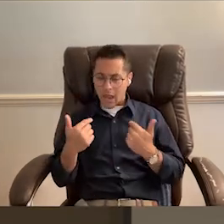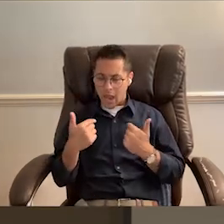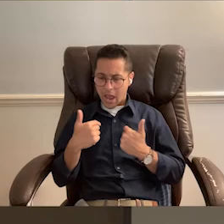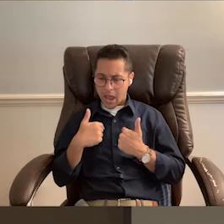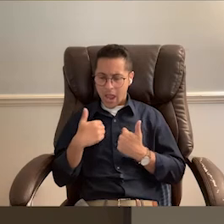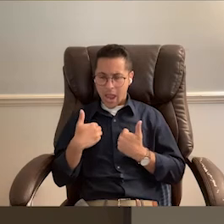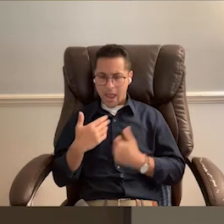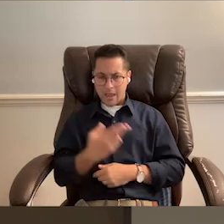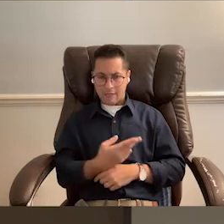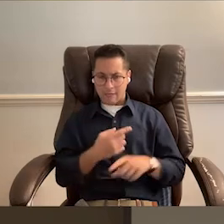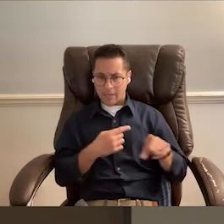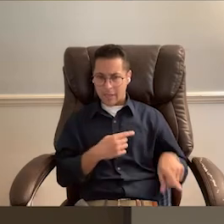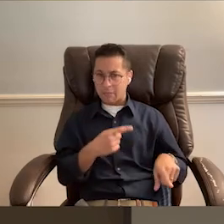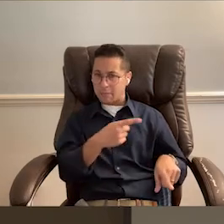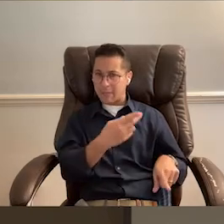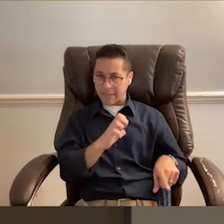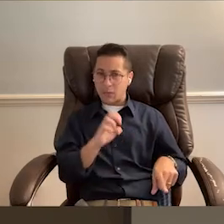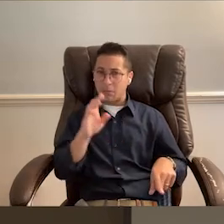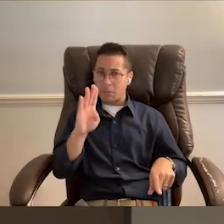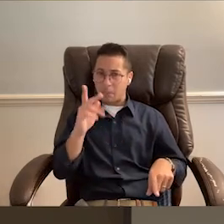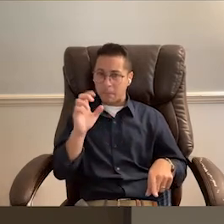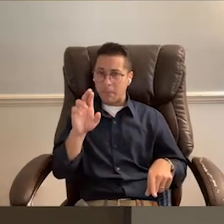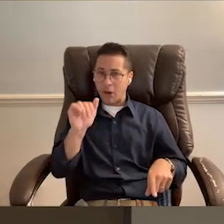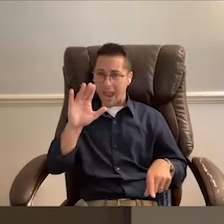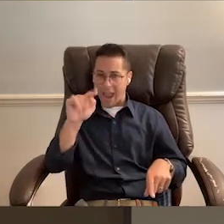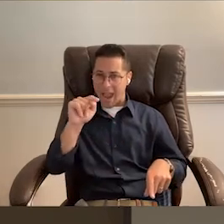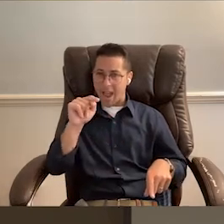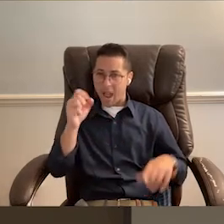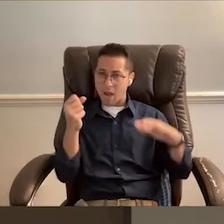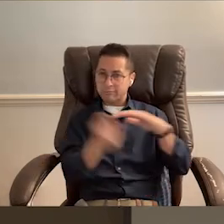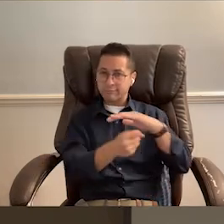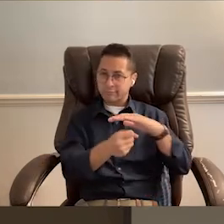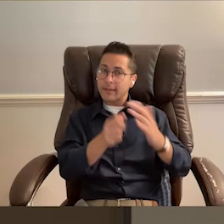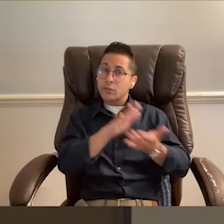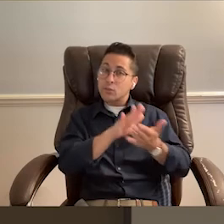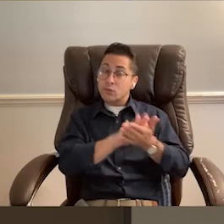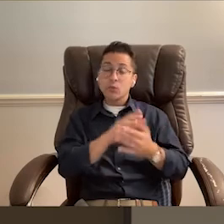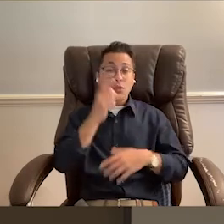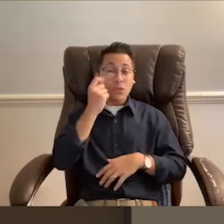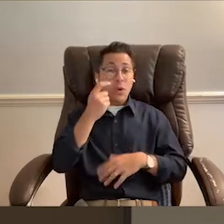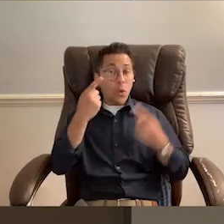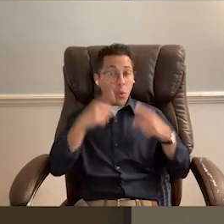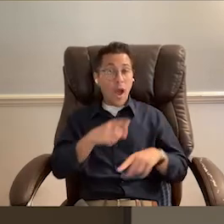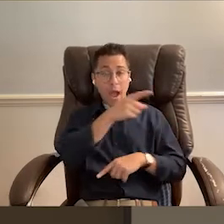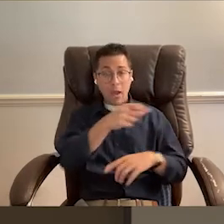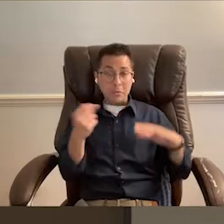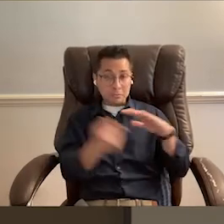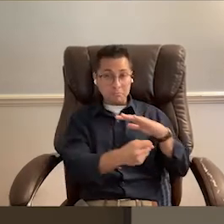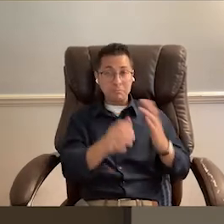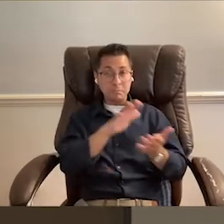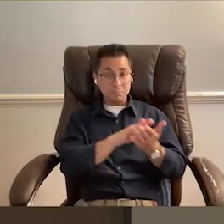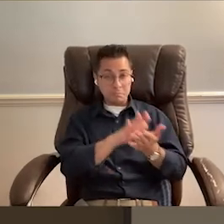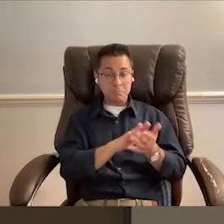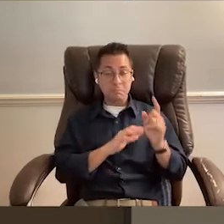And like she said something about internet. Like I have him, he was Baker Act at